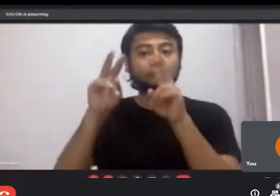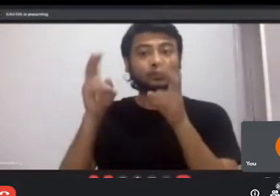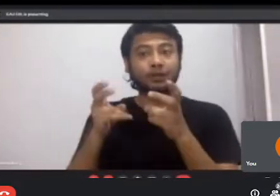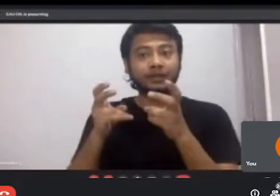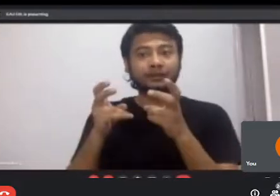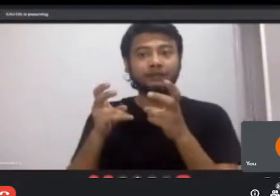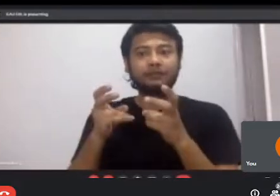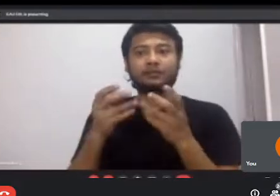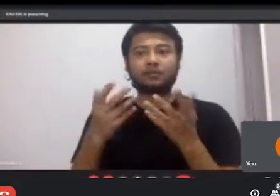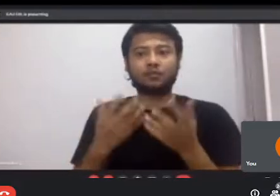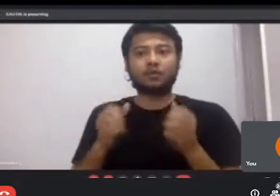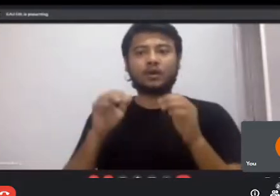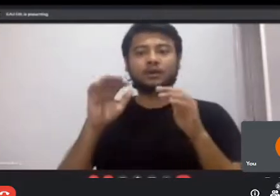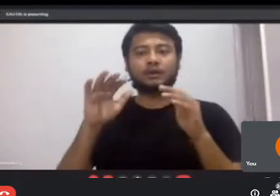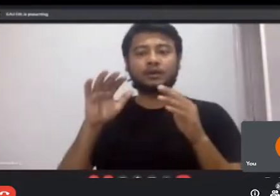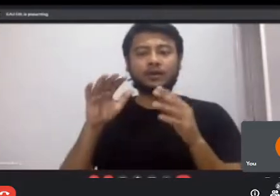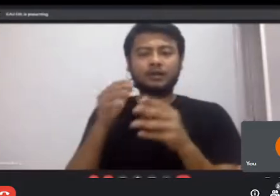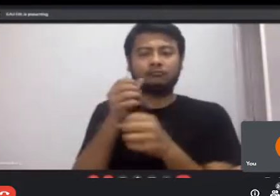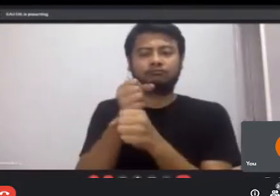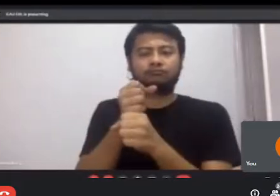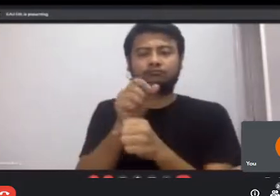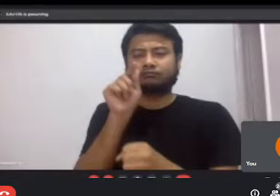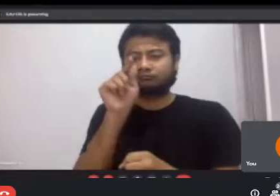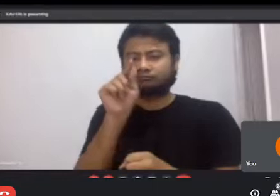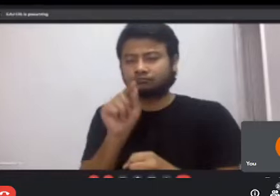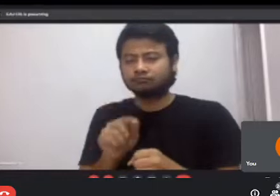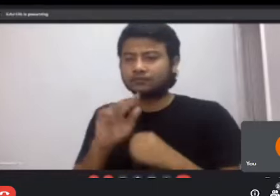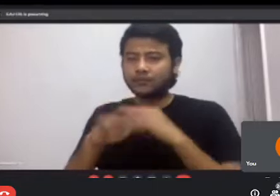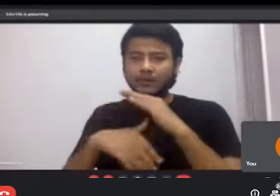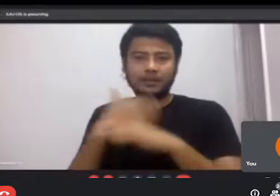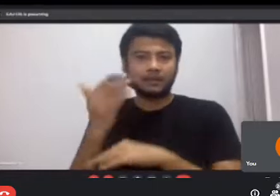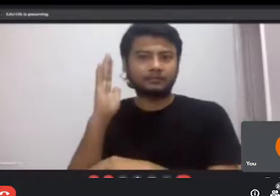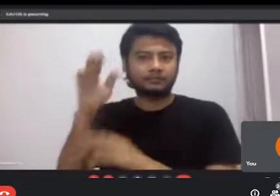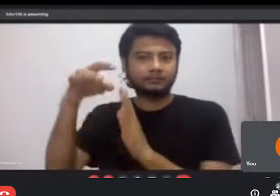and Innovation in Deaf Multiliteracies.